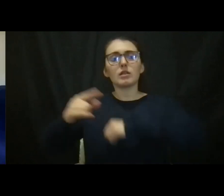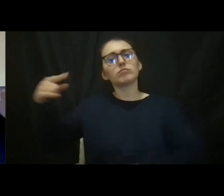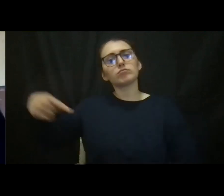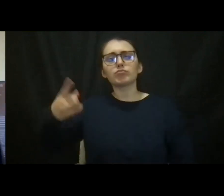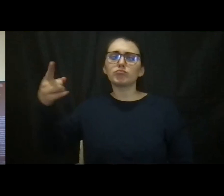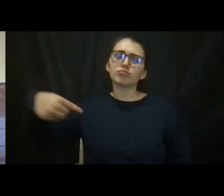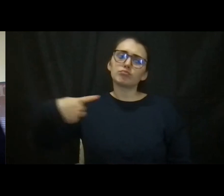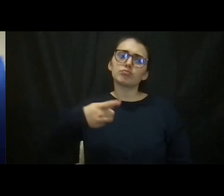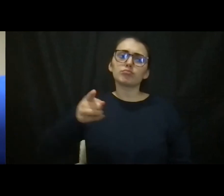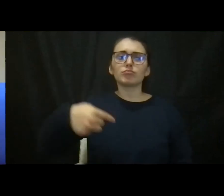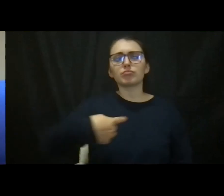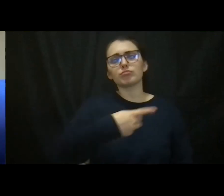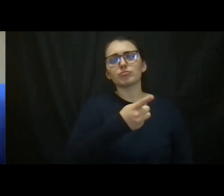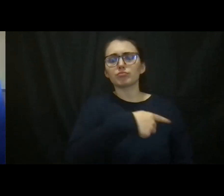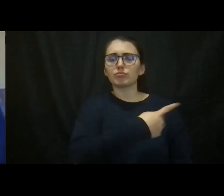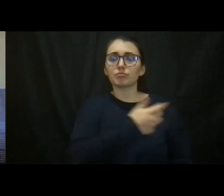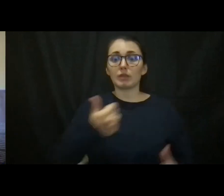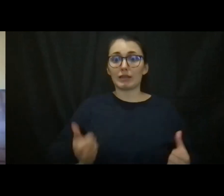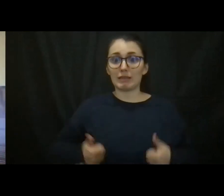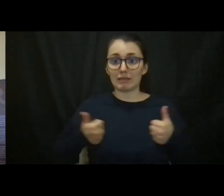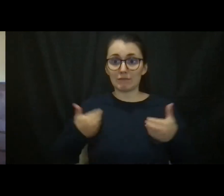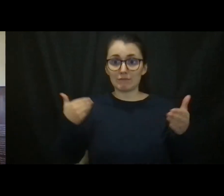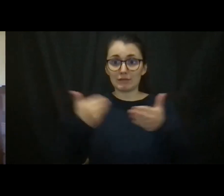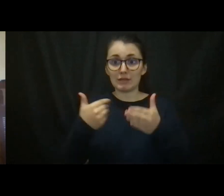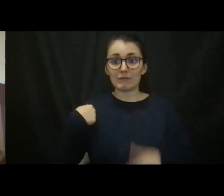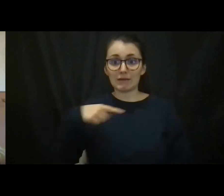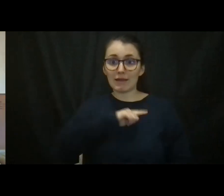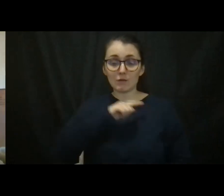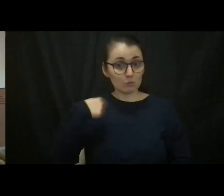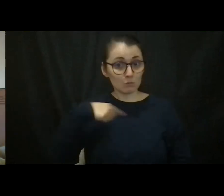about them at our Ocean Adventures field trip as well.